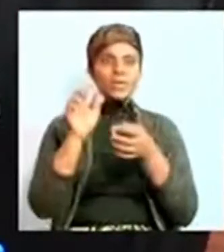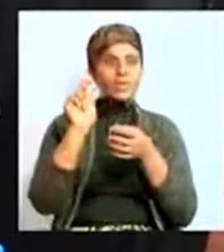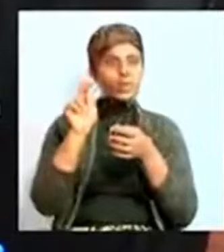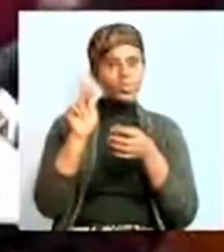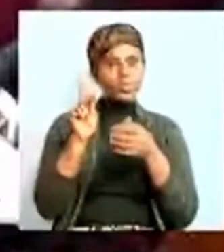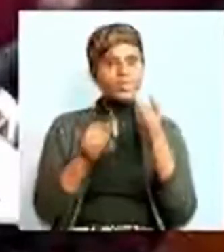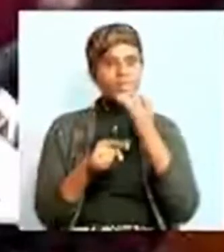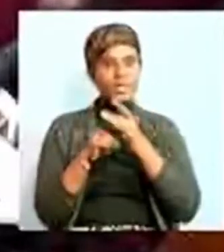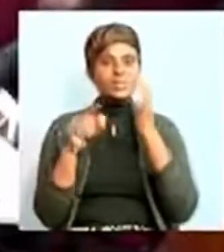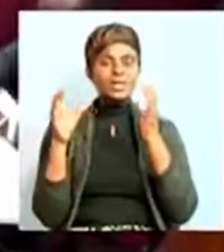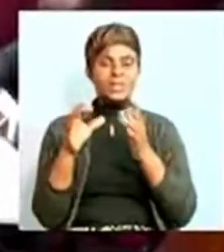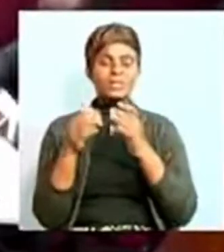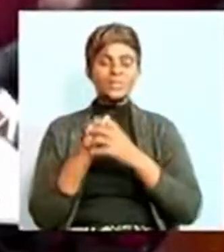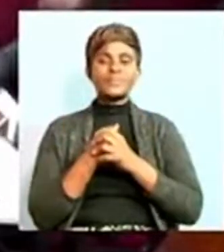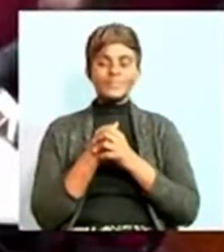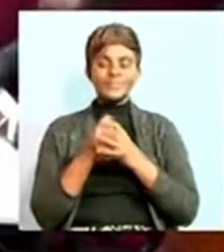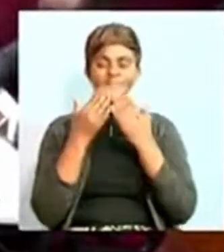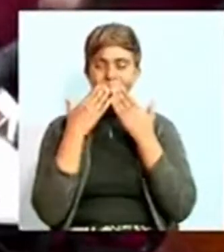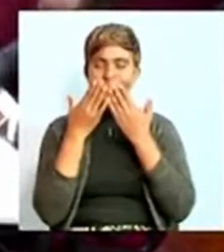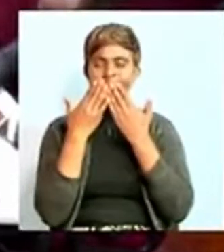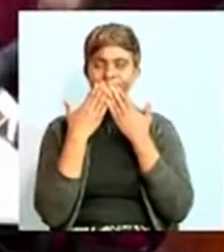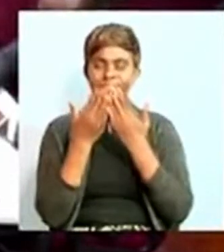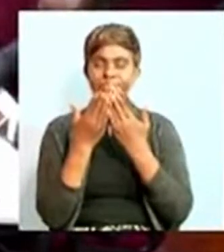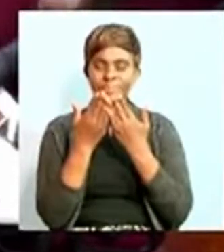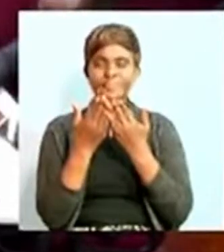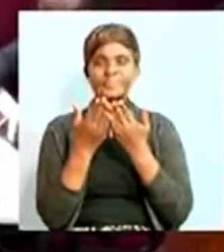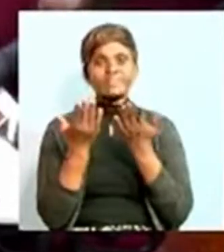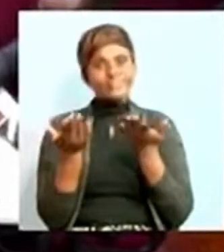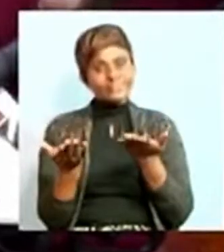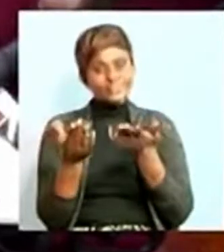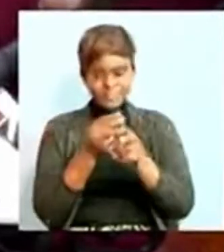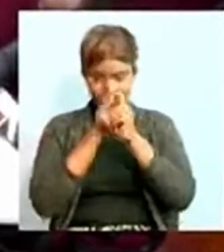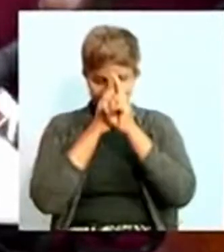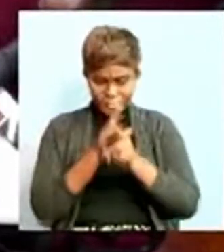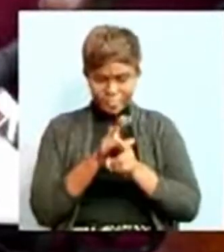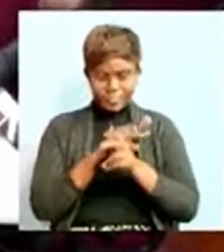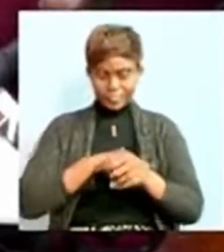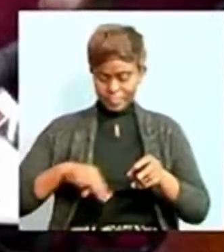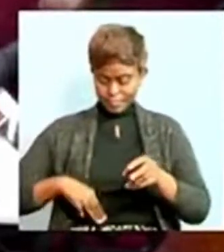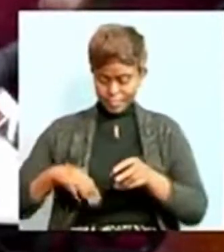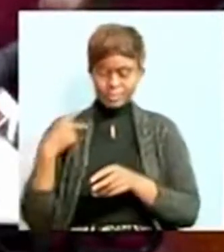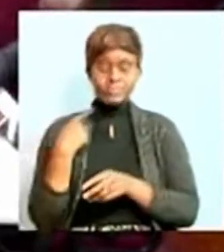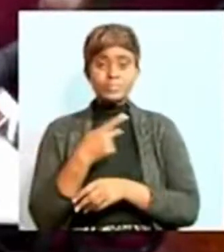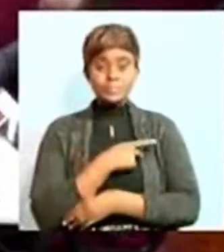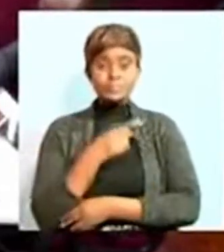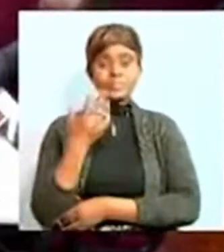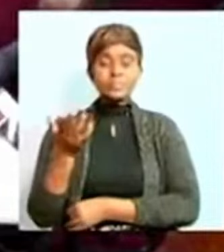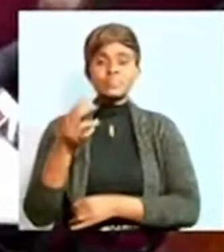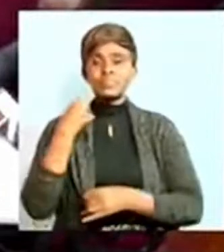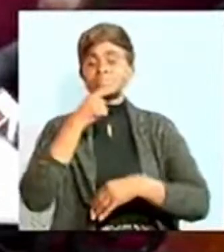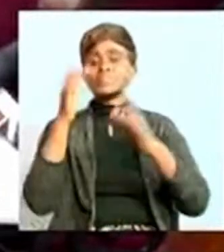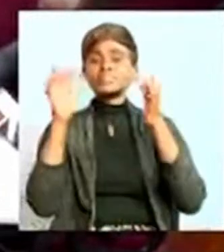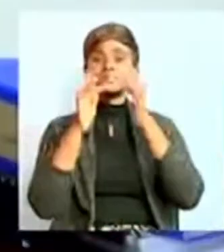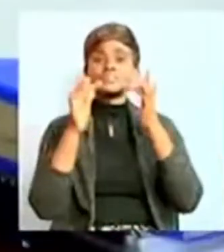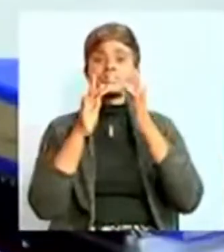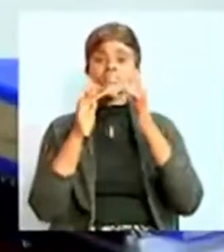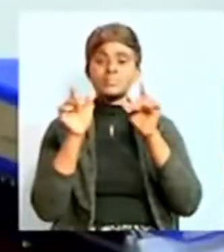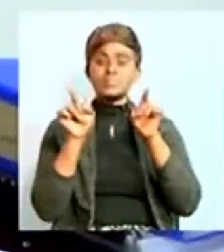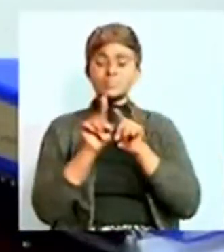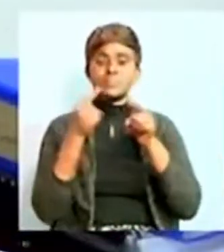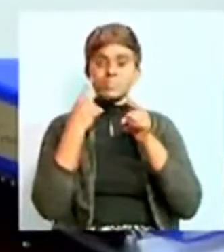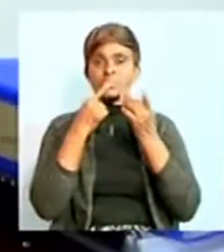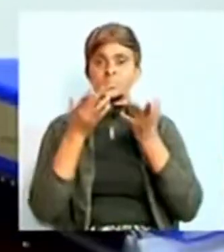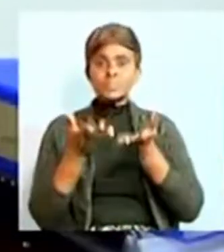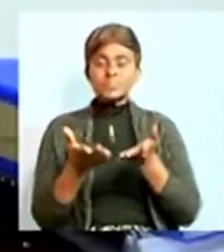Council. Thank you. I'll invite the honorable members of Parliament online and those who are here, starting